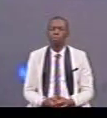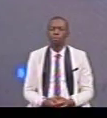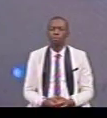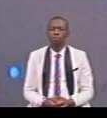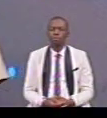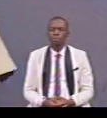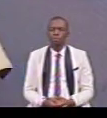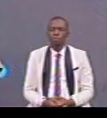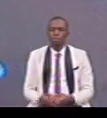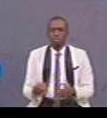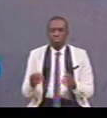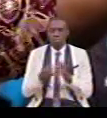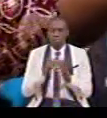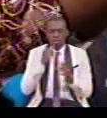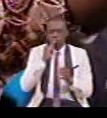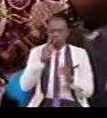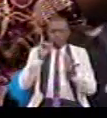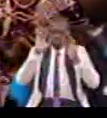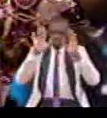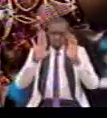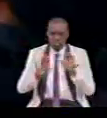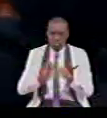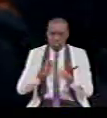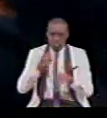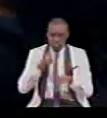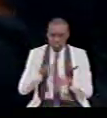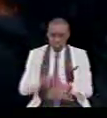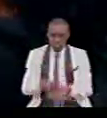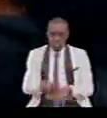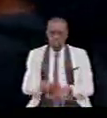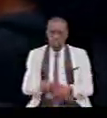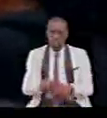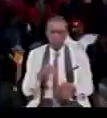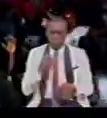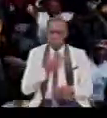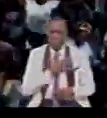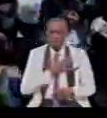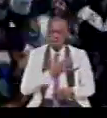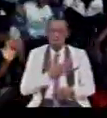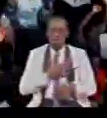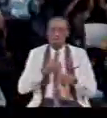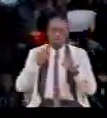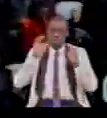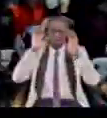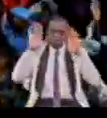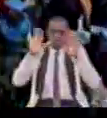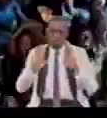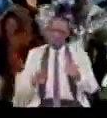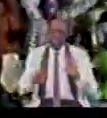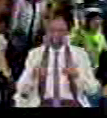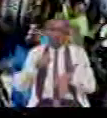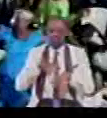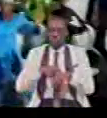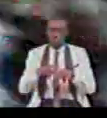it's Miracle time my Miracle time